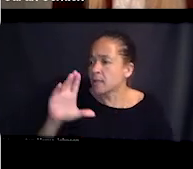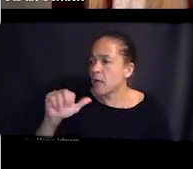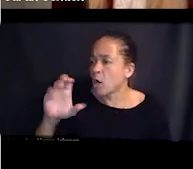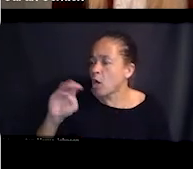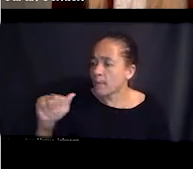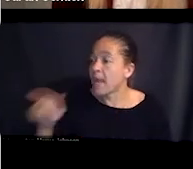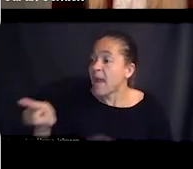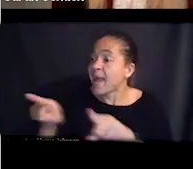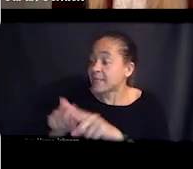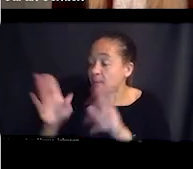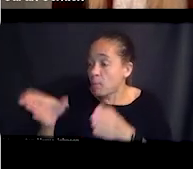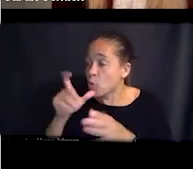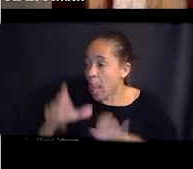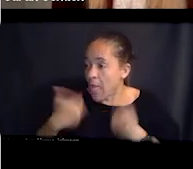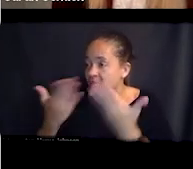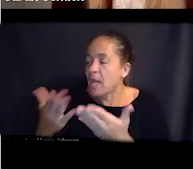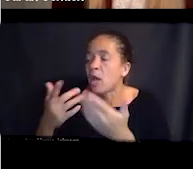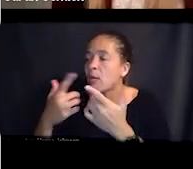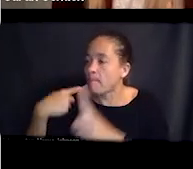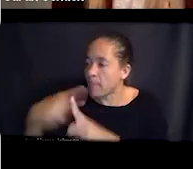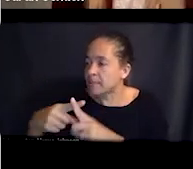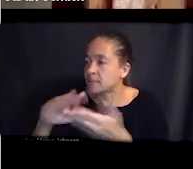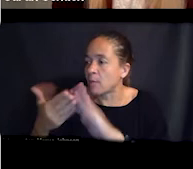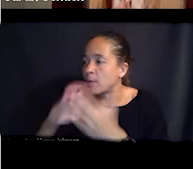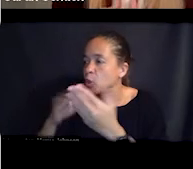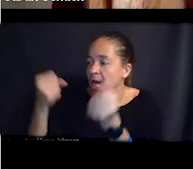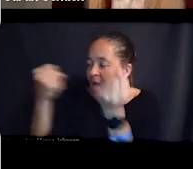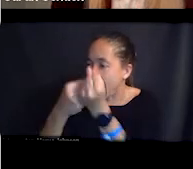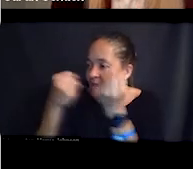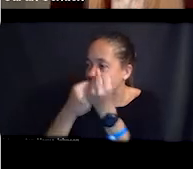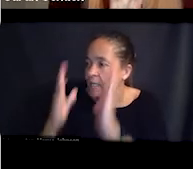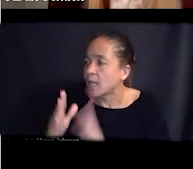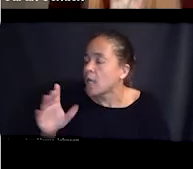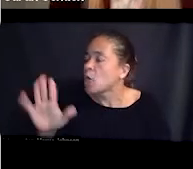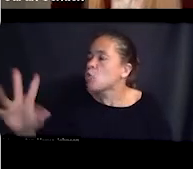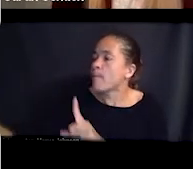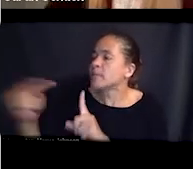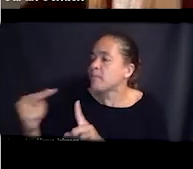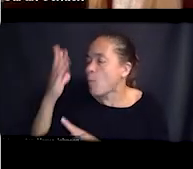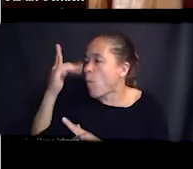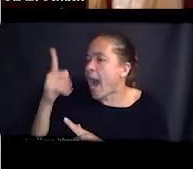of a community advocate, from your perspective, why is this so important for us to not stop here?